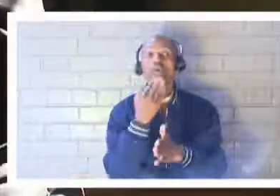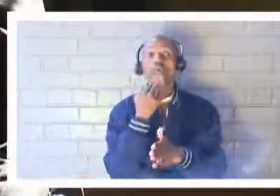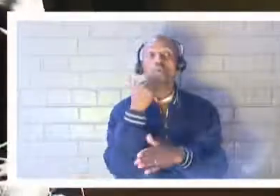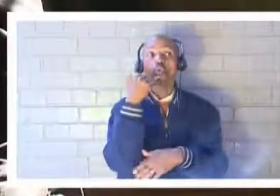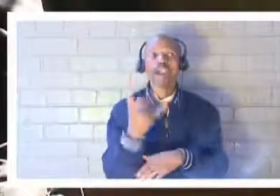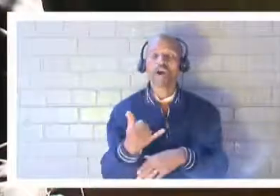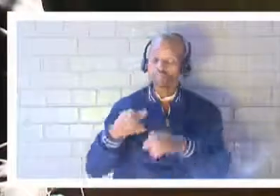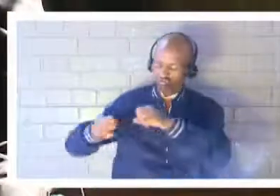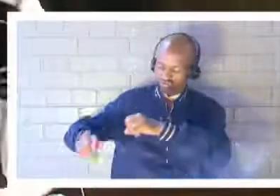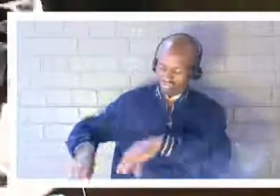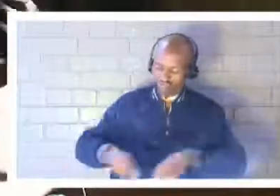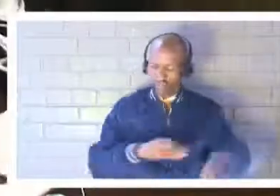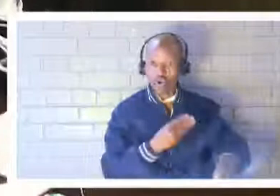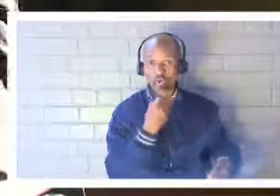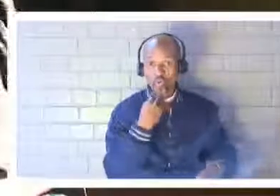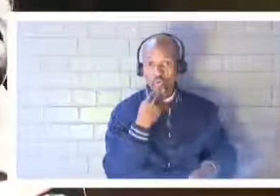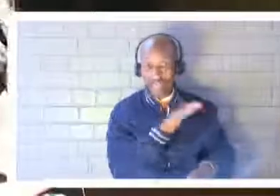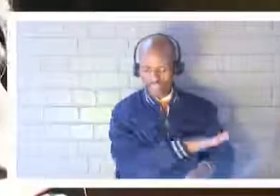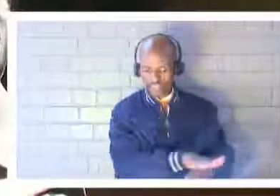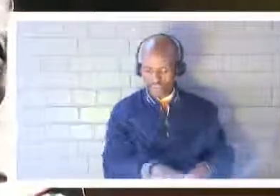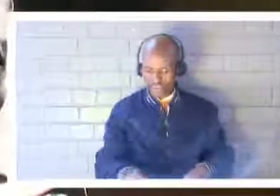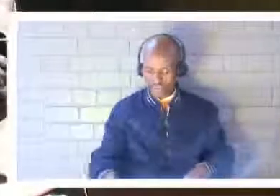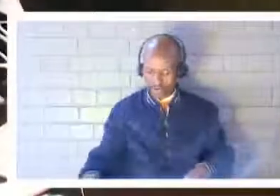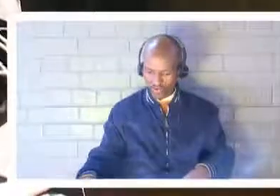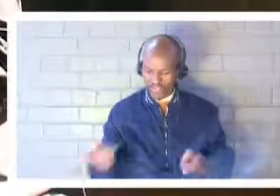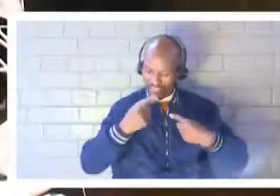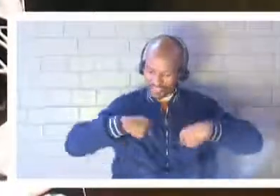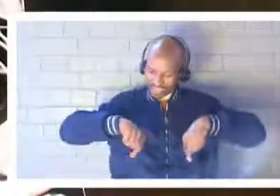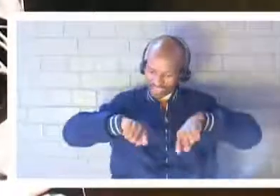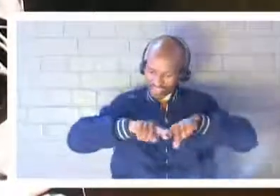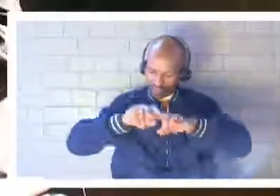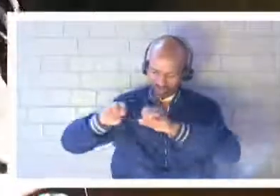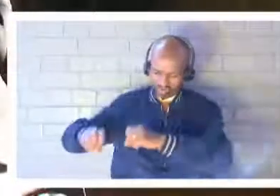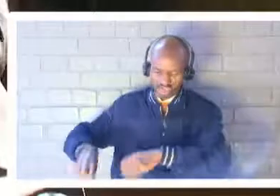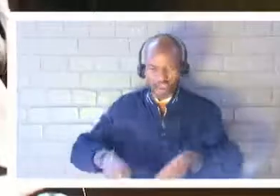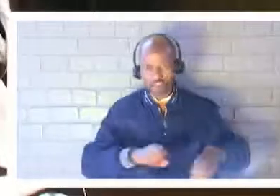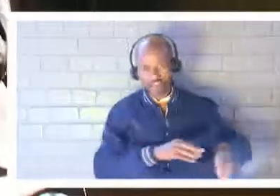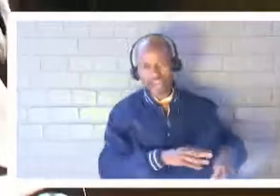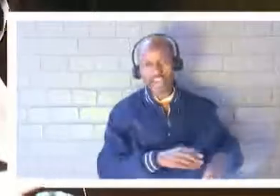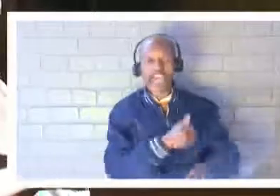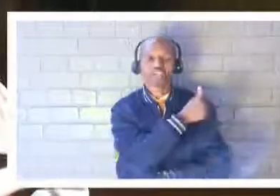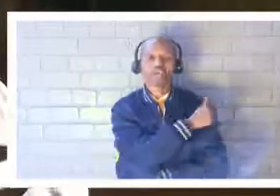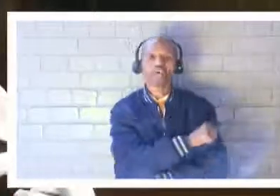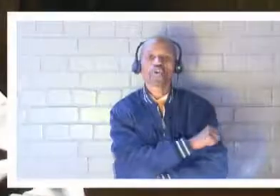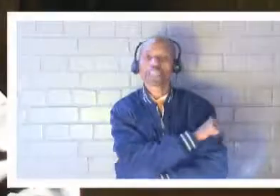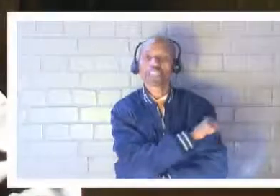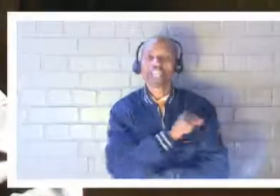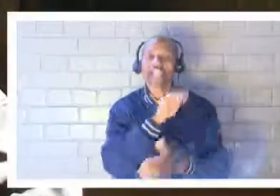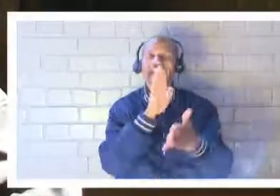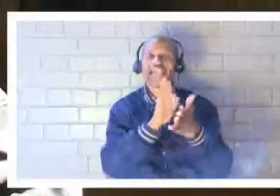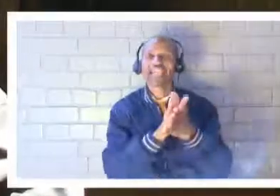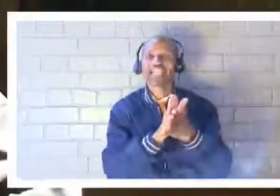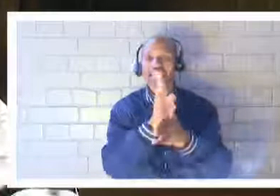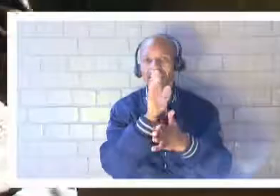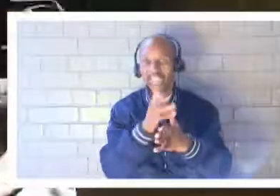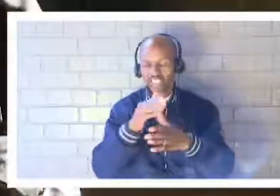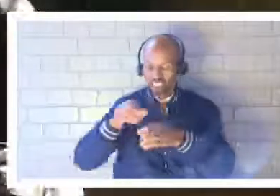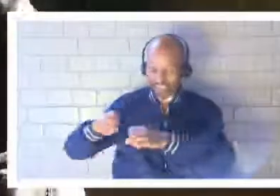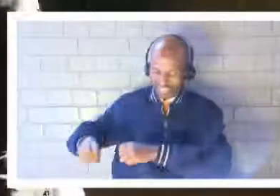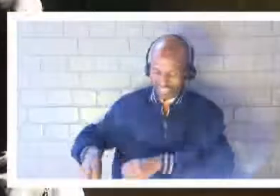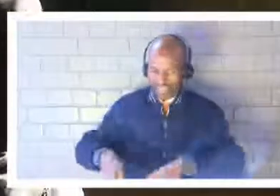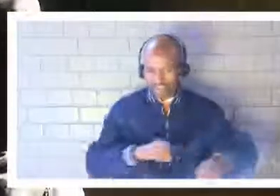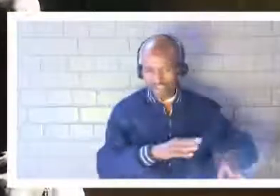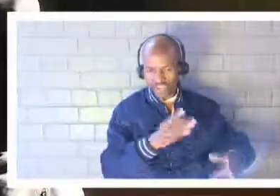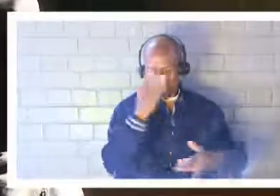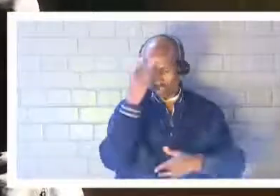actually suffers is the ground, and the ground is us as hospitals, and the ultimate sufferer is